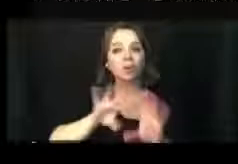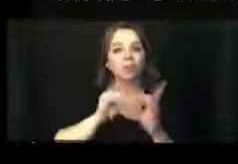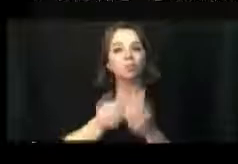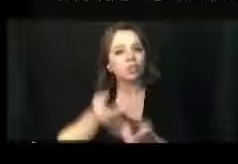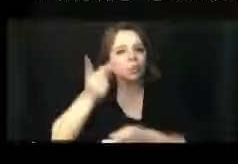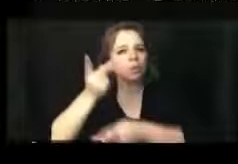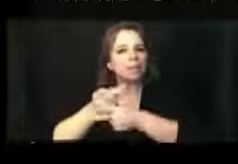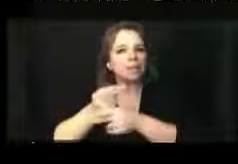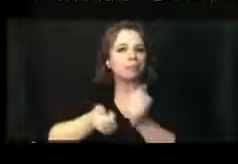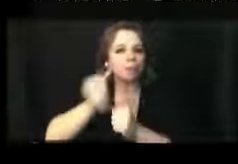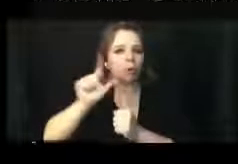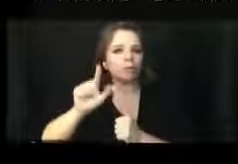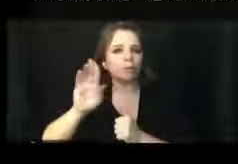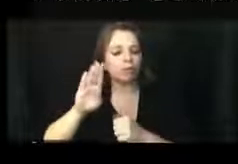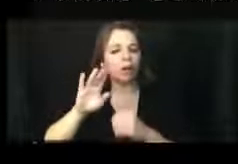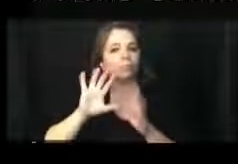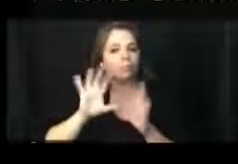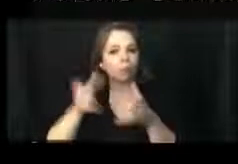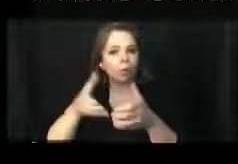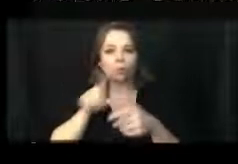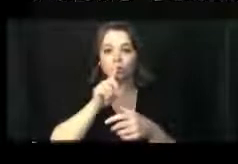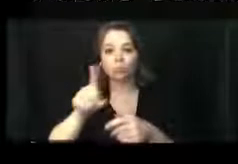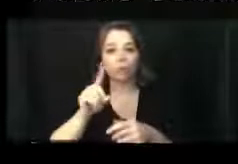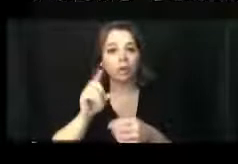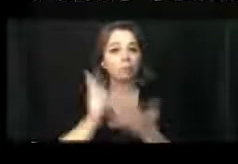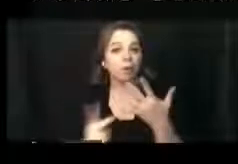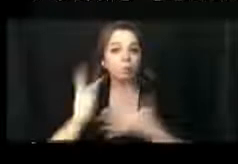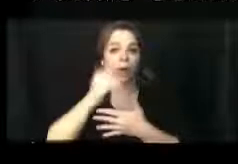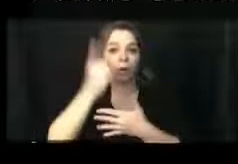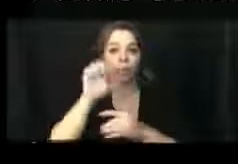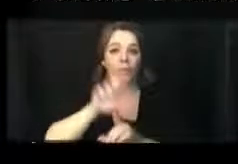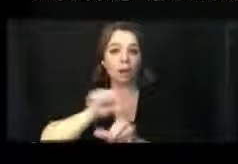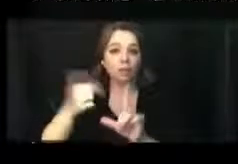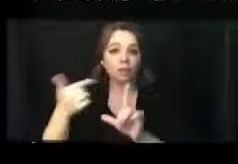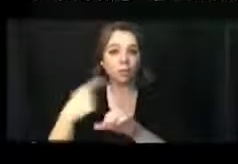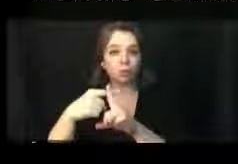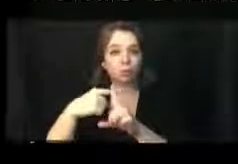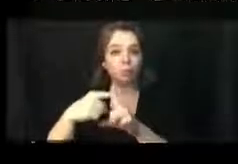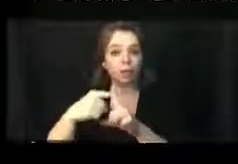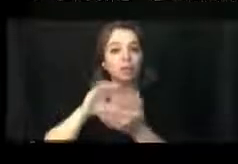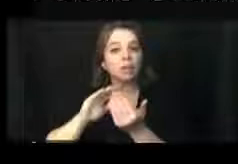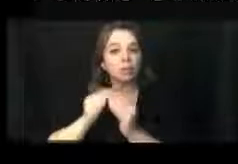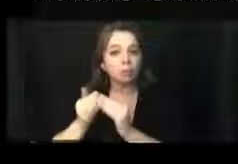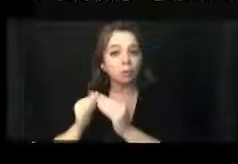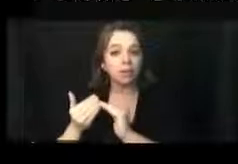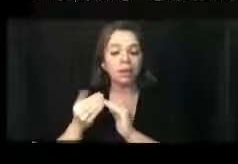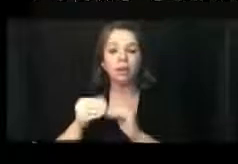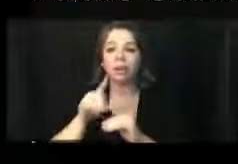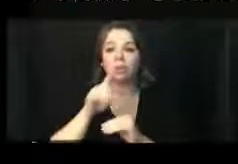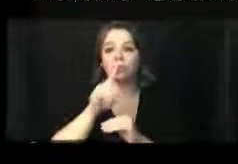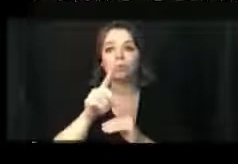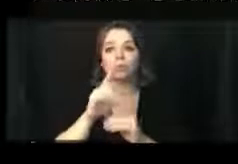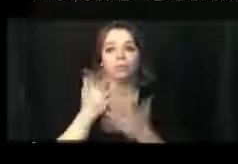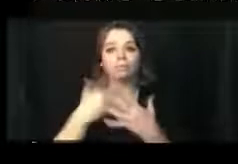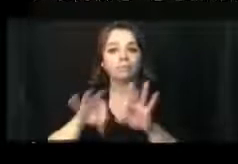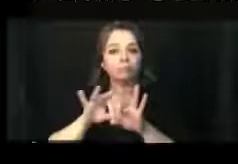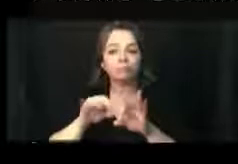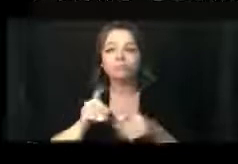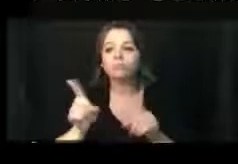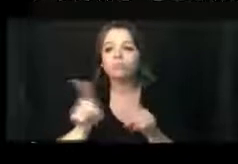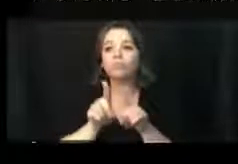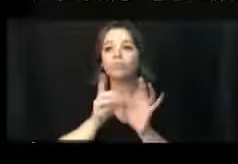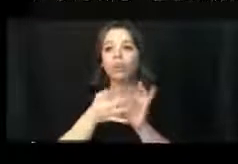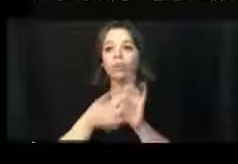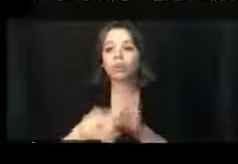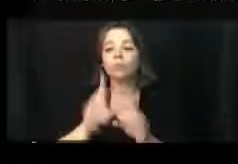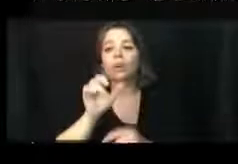been a priority given that the LGBTQ plus population is widely spread out throughout the city. And we have connected that with Signal Hill, Lakewood, Cypress, Seal Beach,